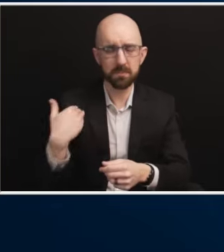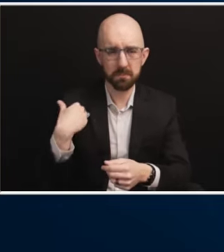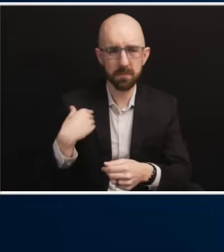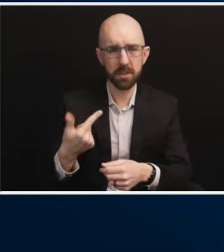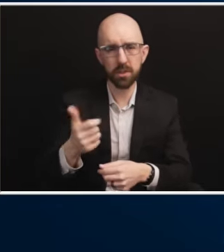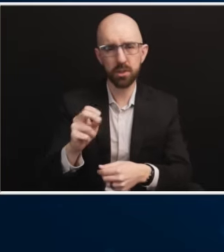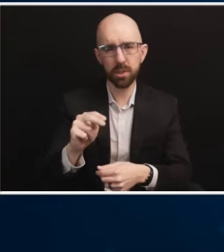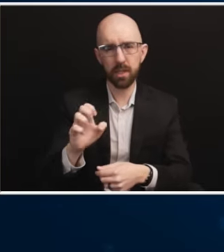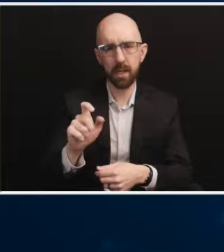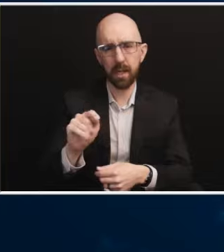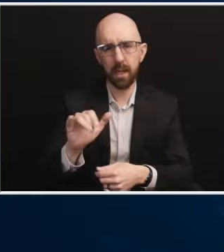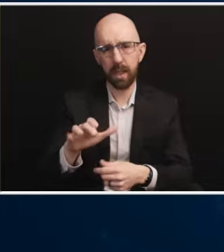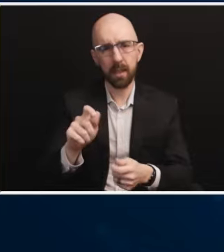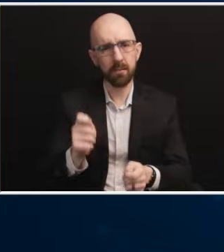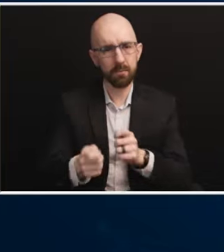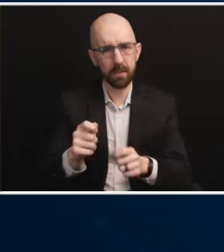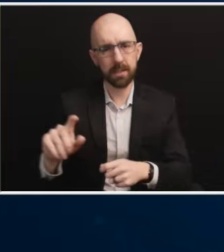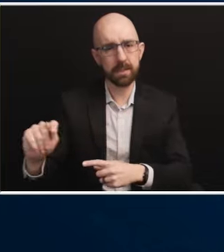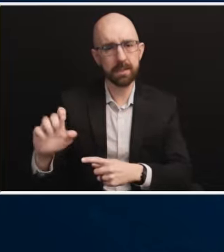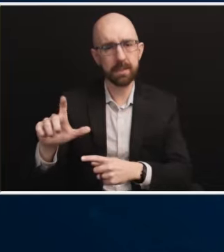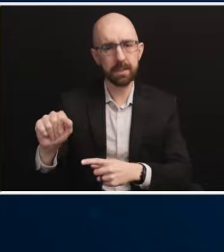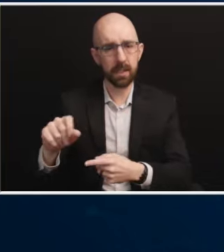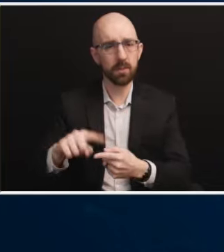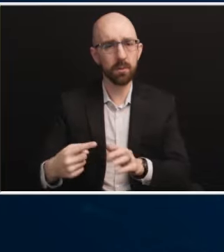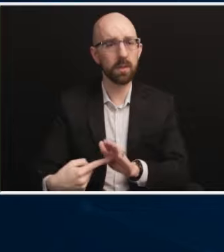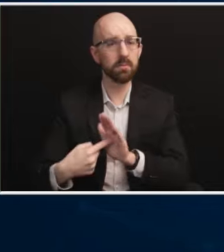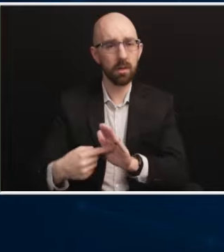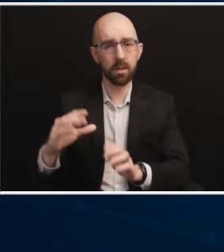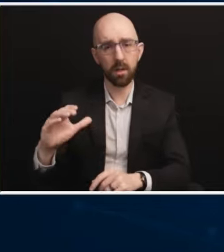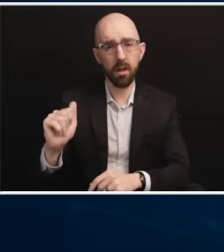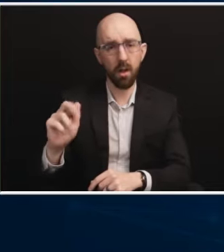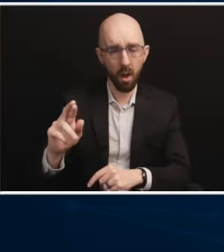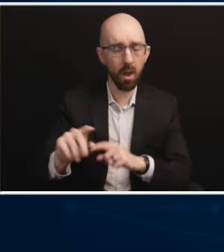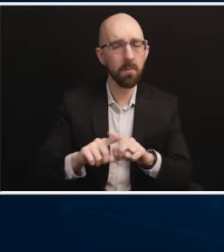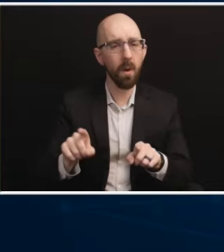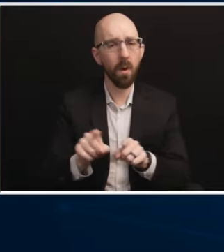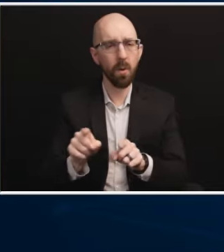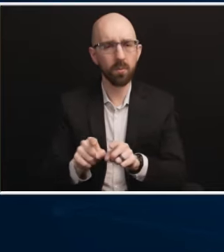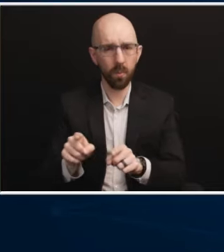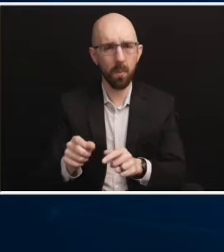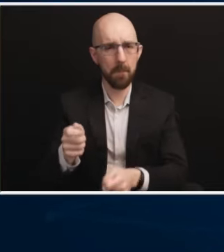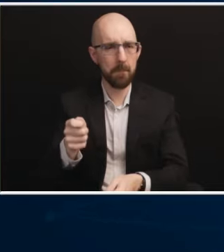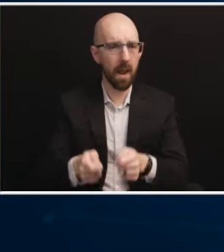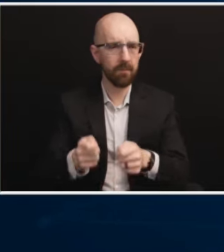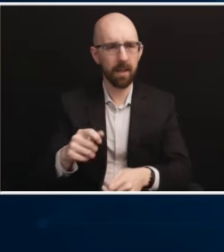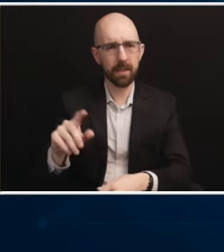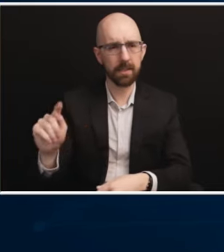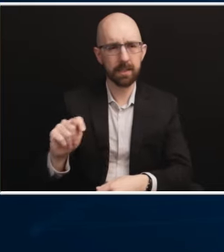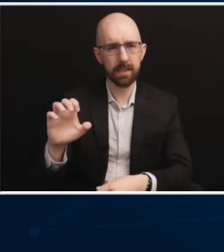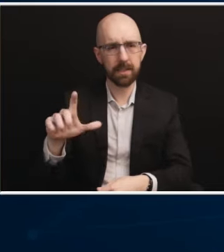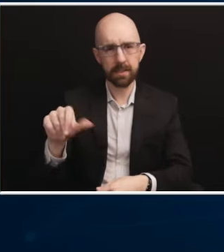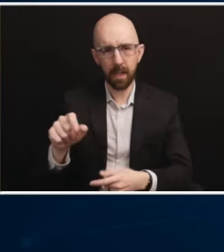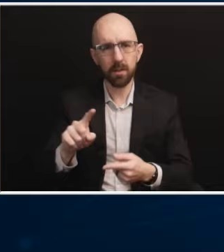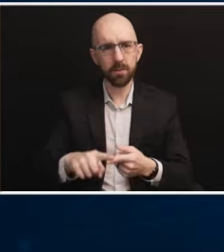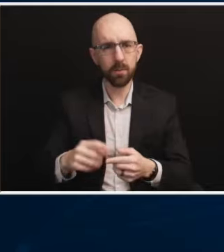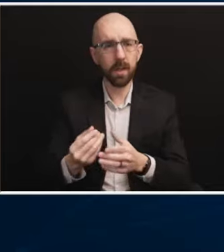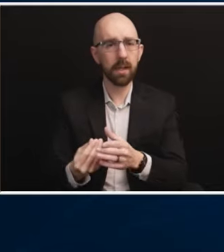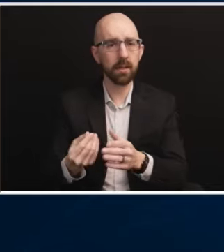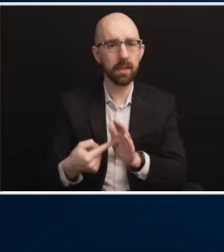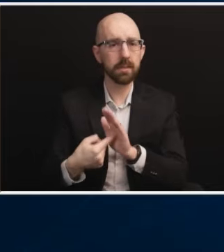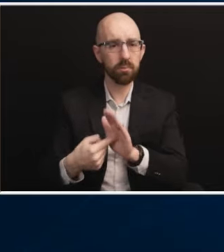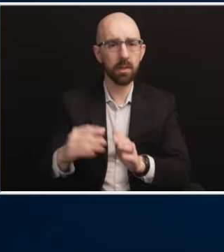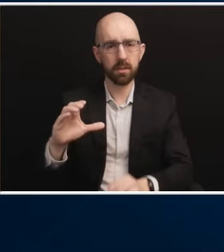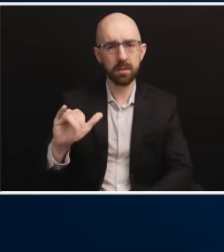the T-cell to express the CAR, but also additionally modify the T-cell to express a cytokine. And this